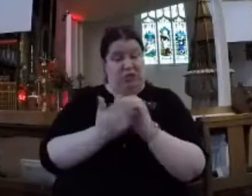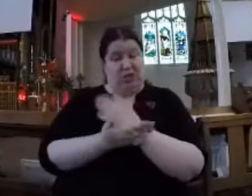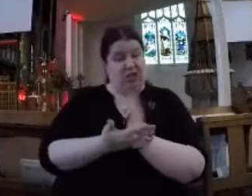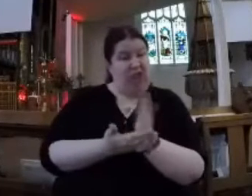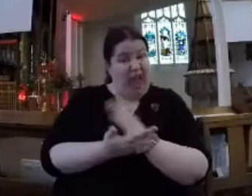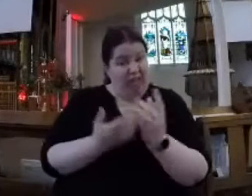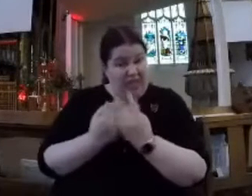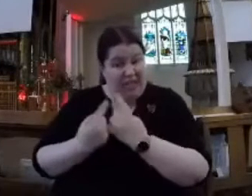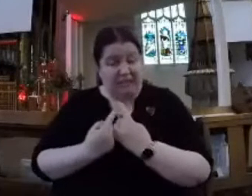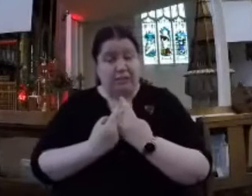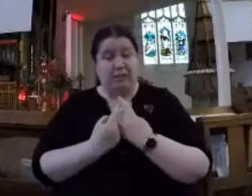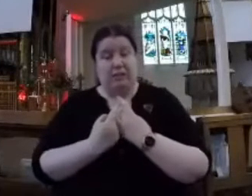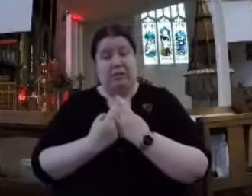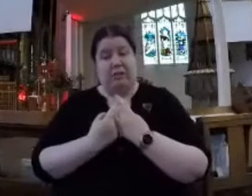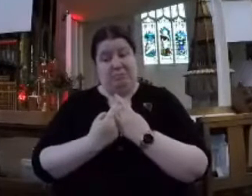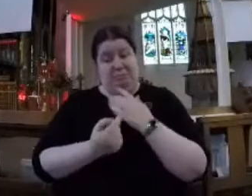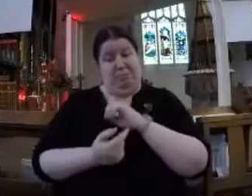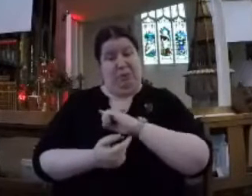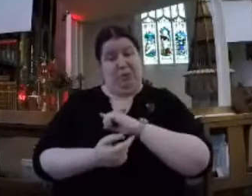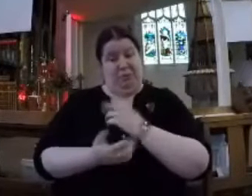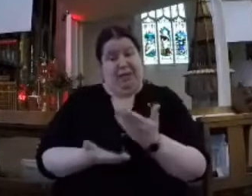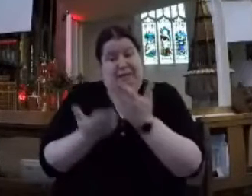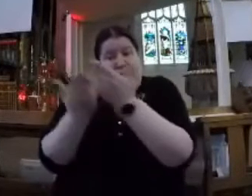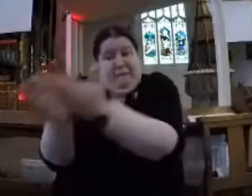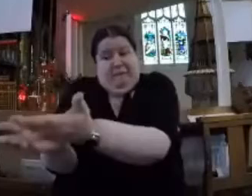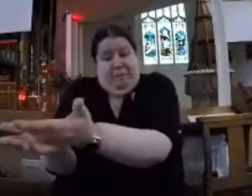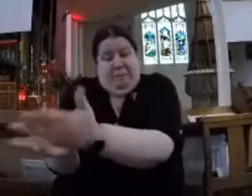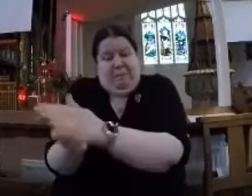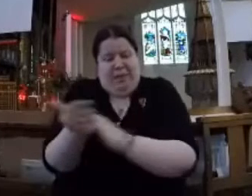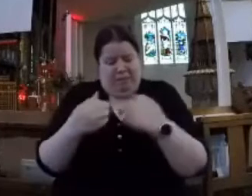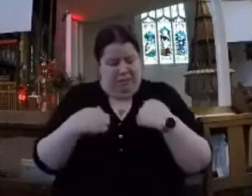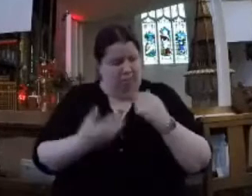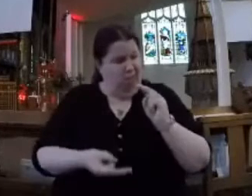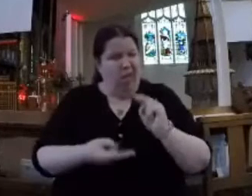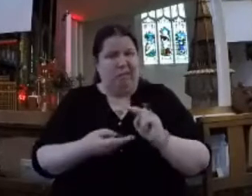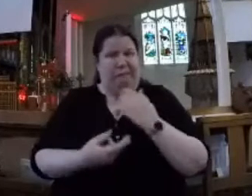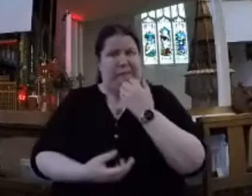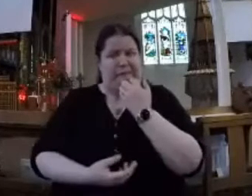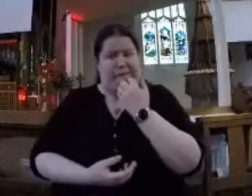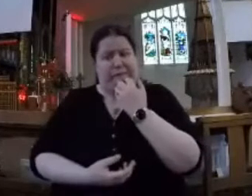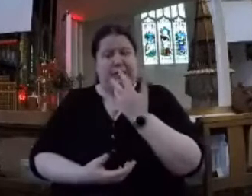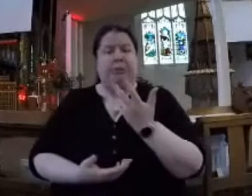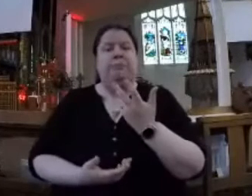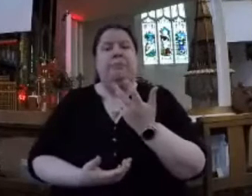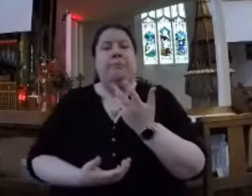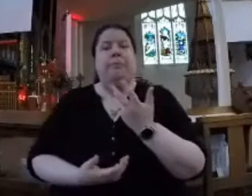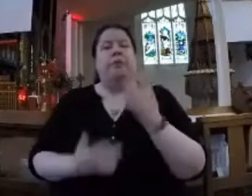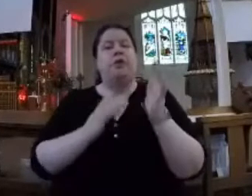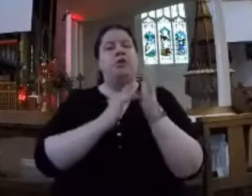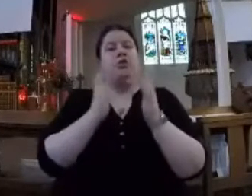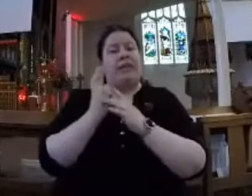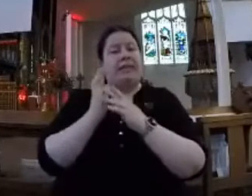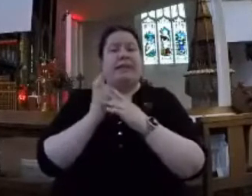because giving to others means that we have less. The countercultural way that Jesus tells us to